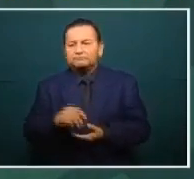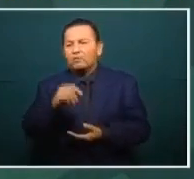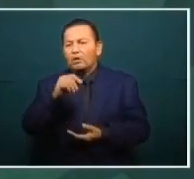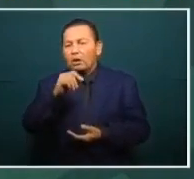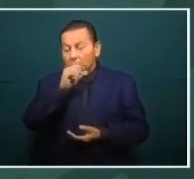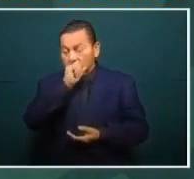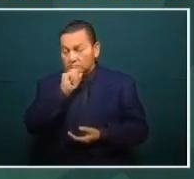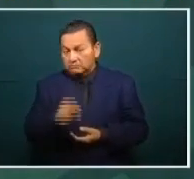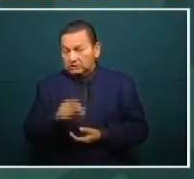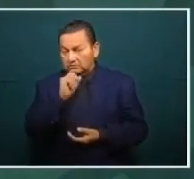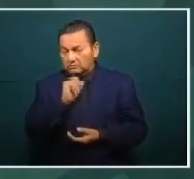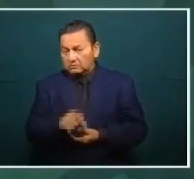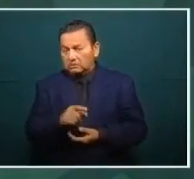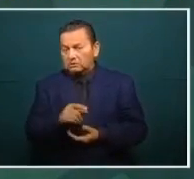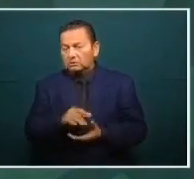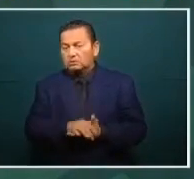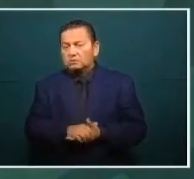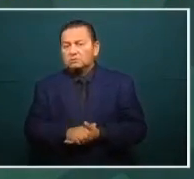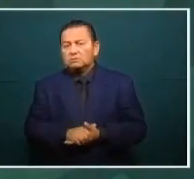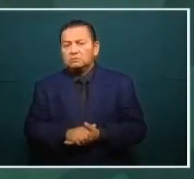or politics.